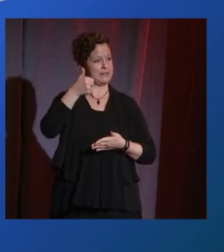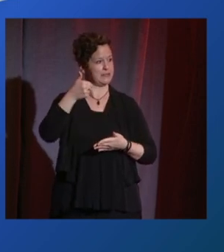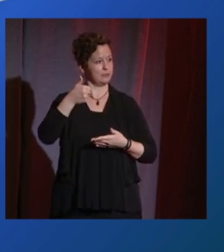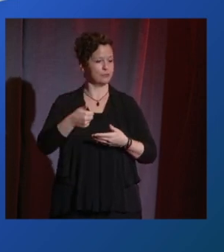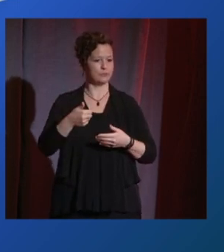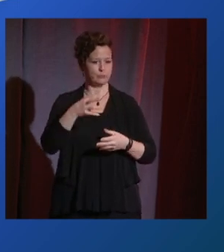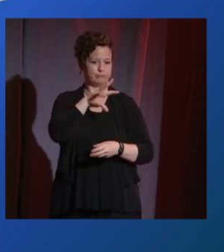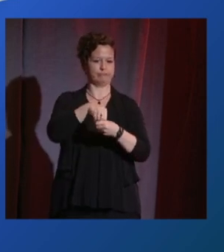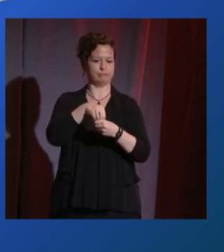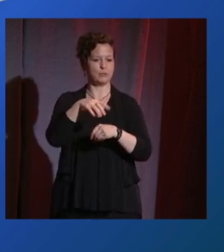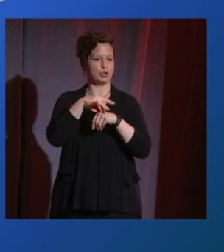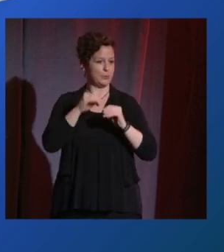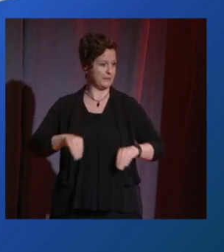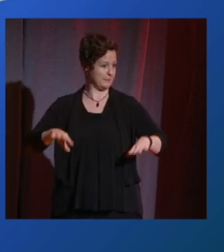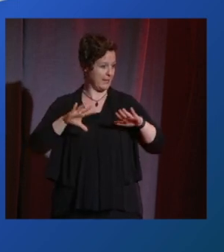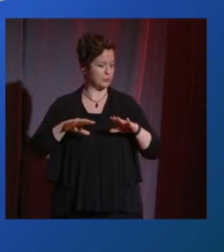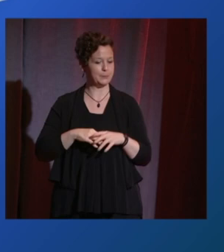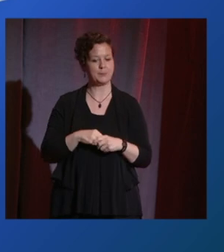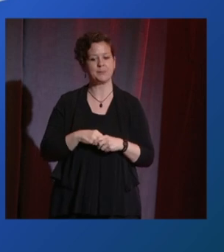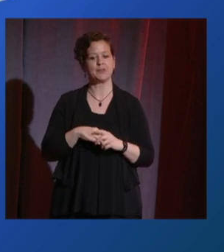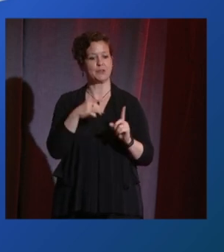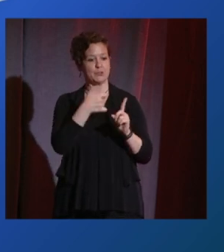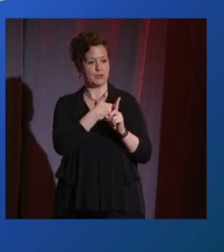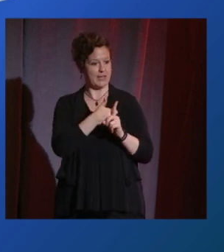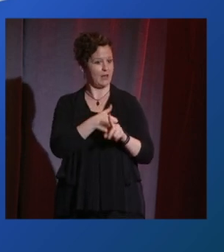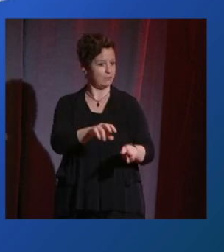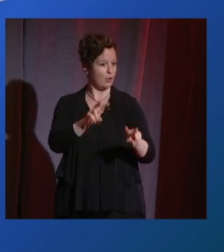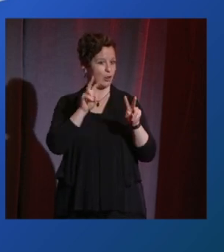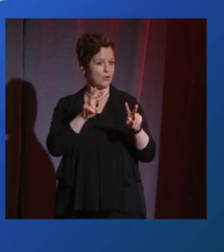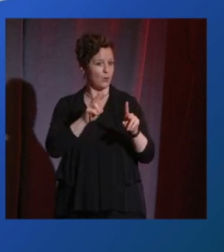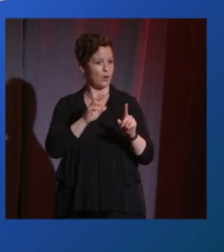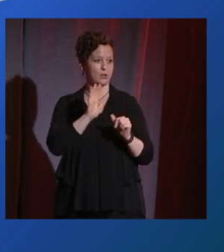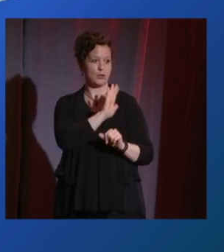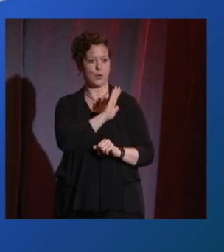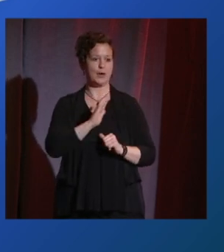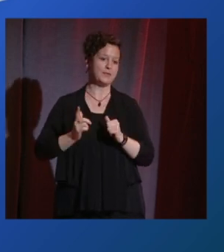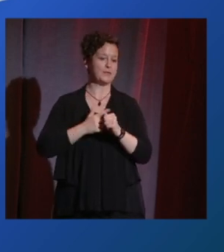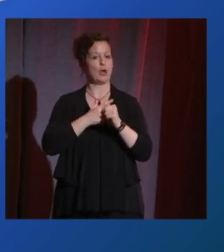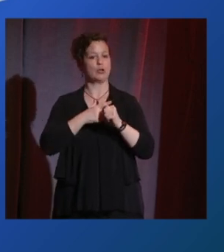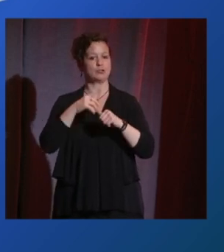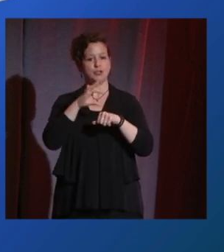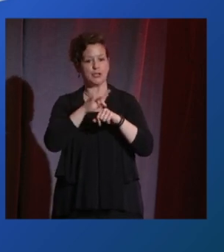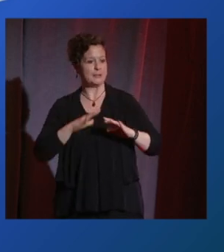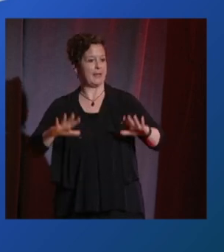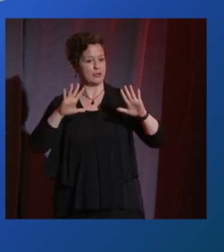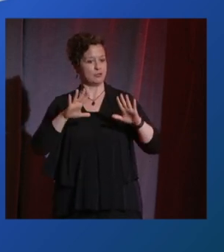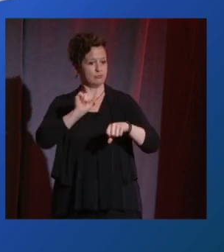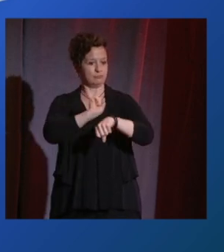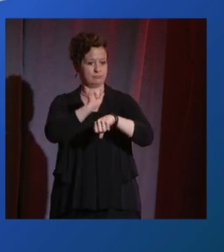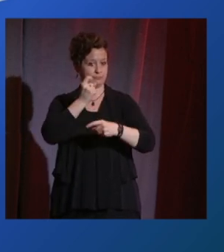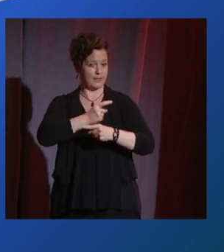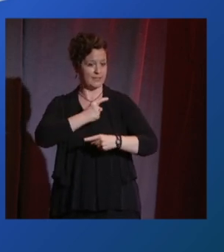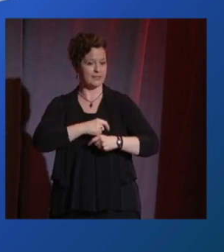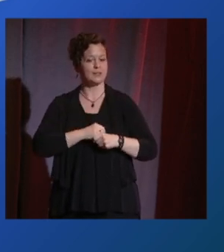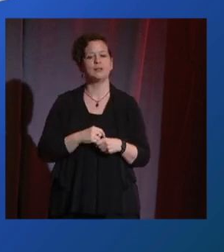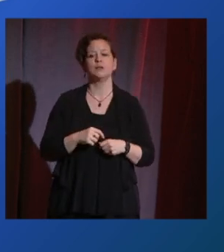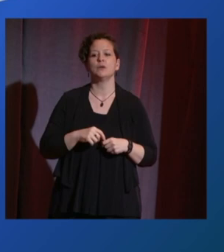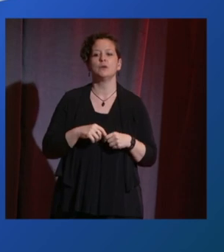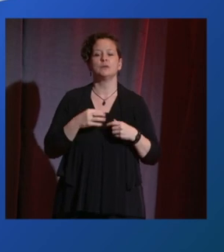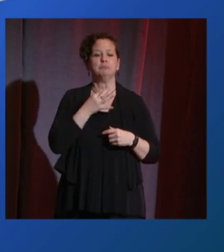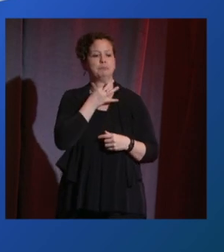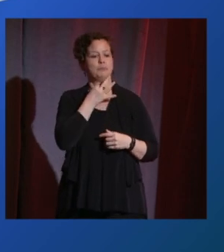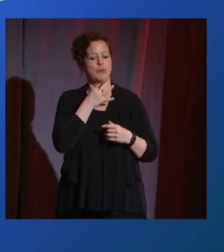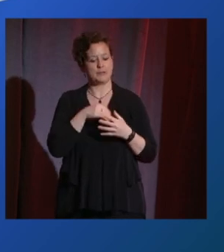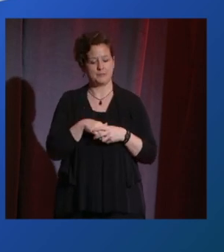um still looking forward to your first full-time geospatial opportunity what are some of the things